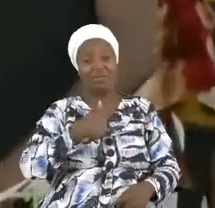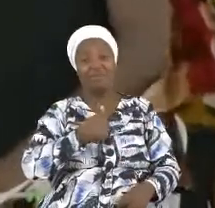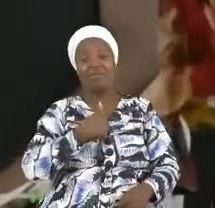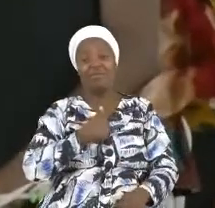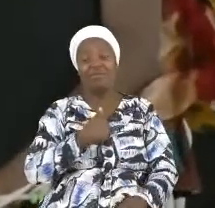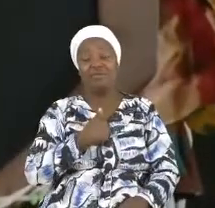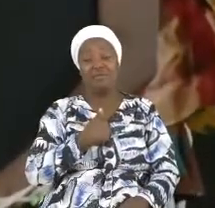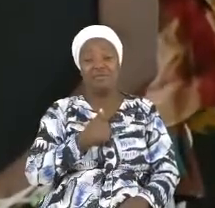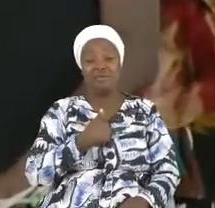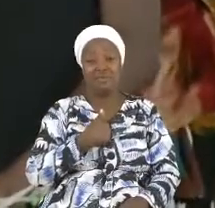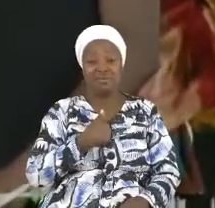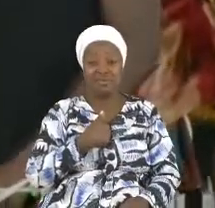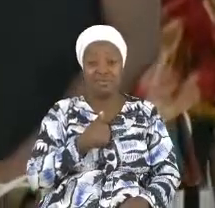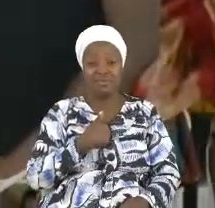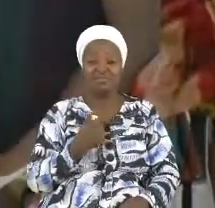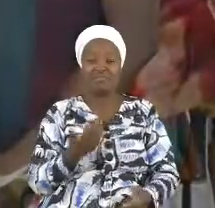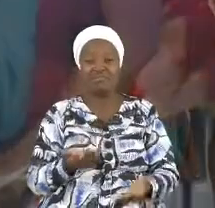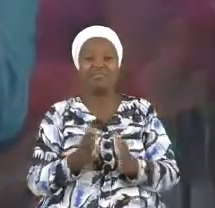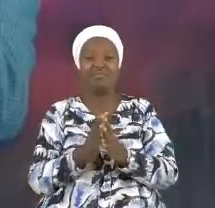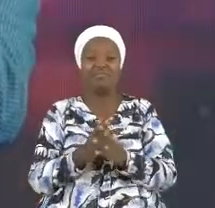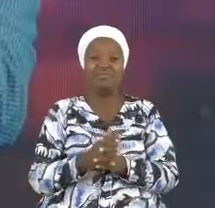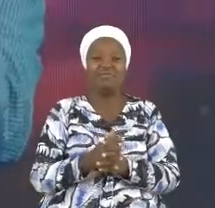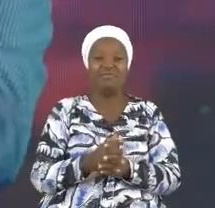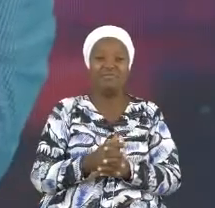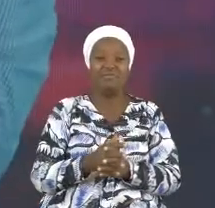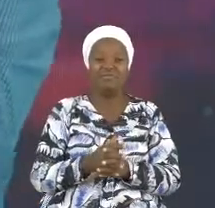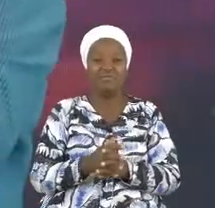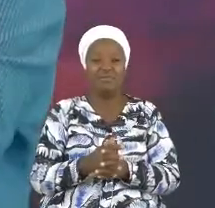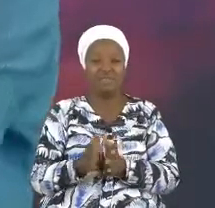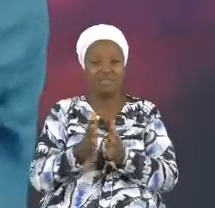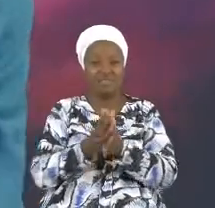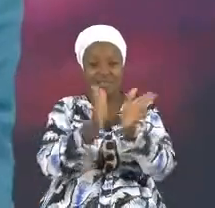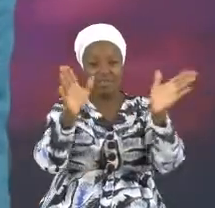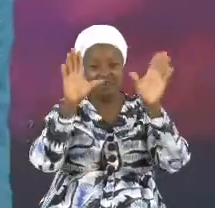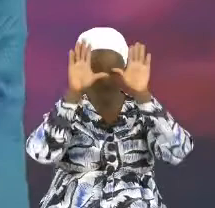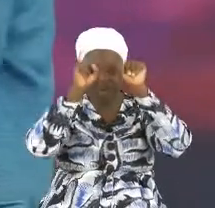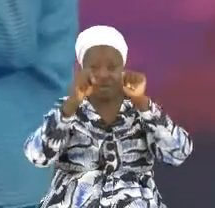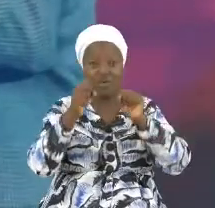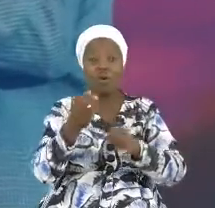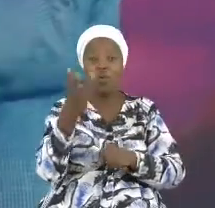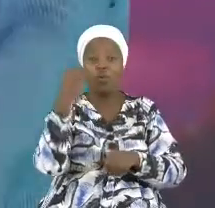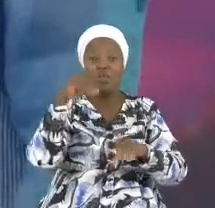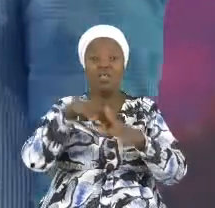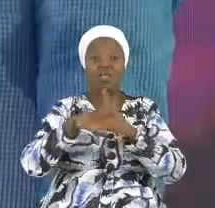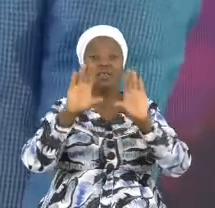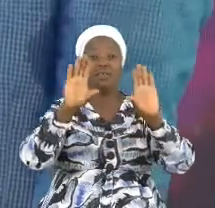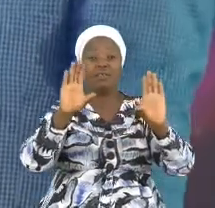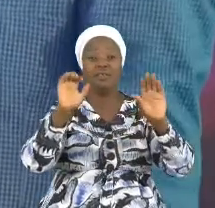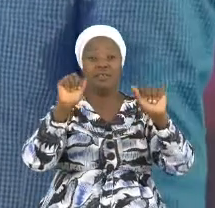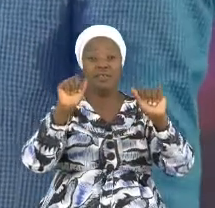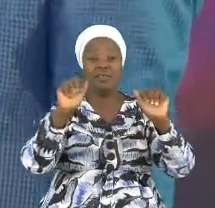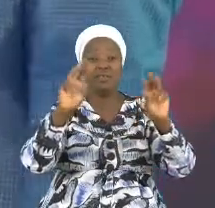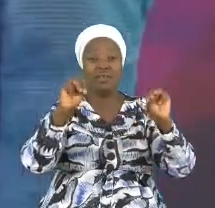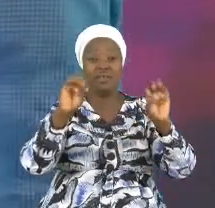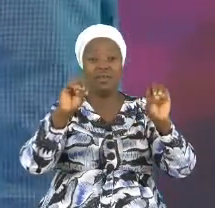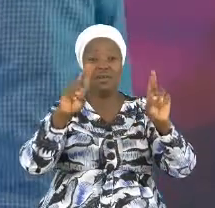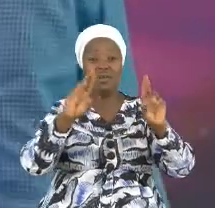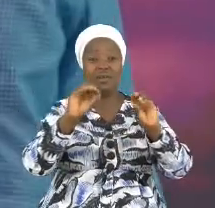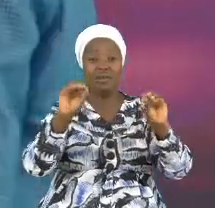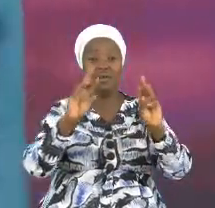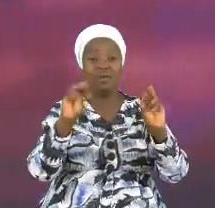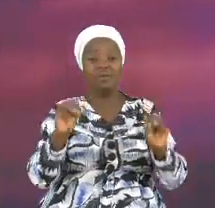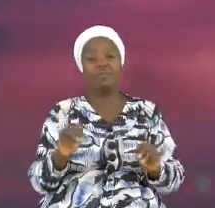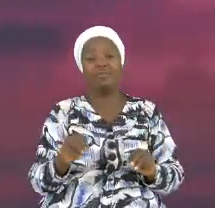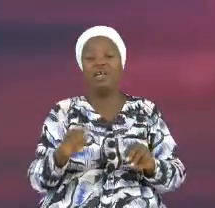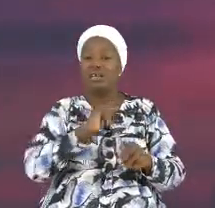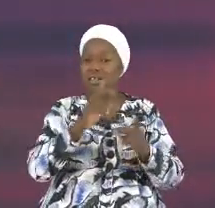Well, in Cameroon, I was having a crusade like this.